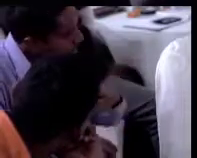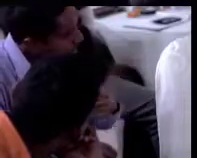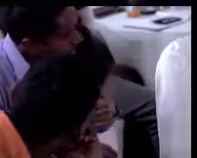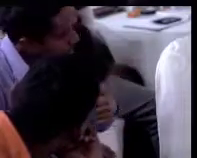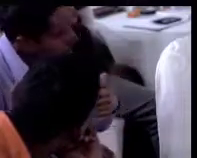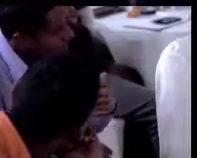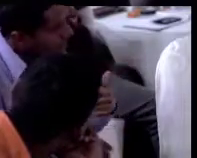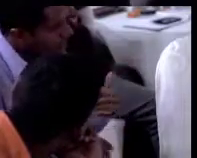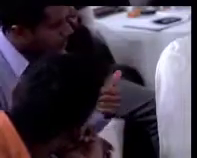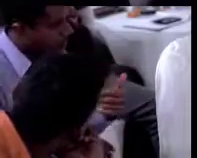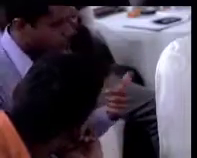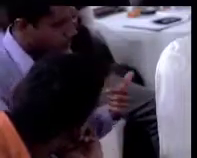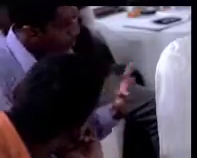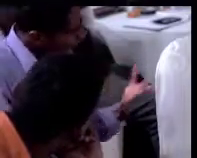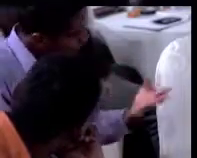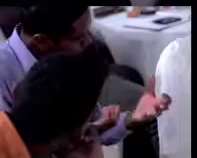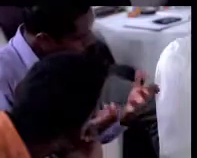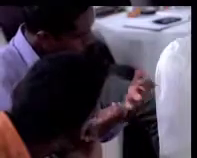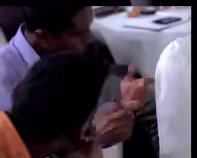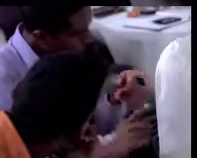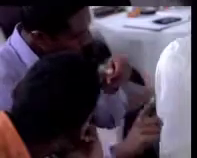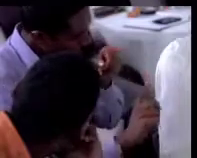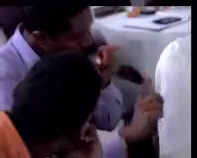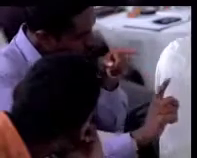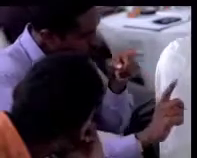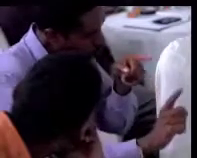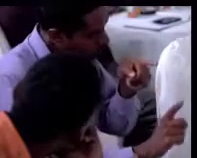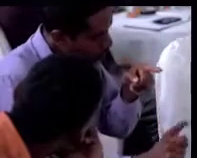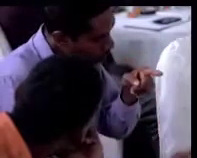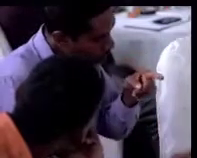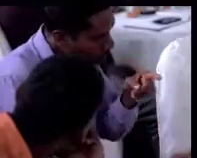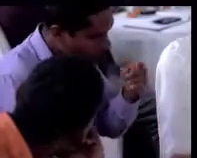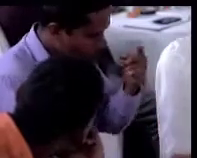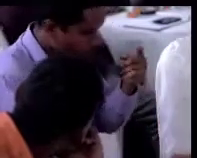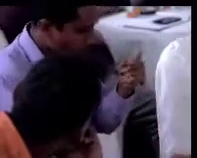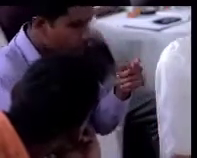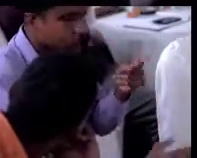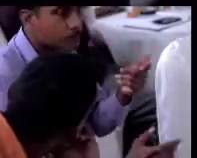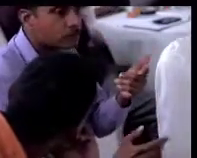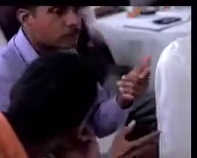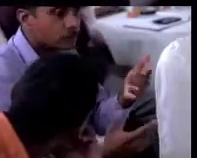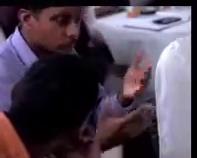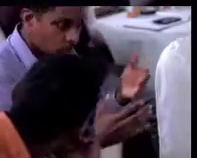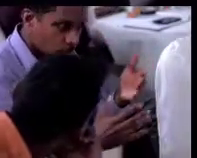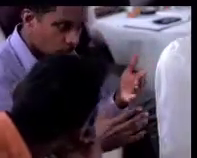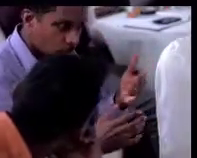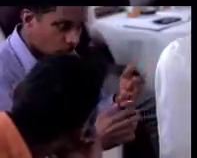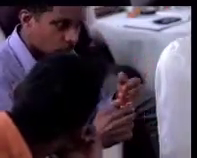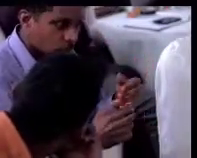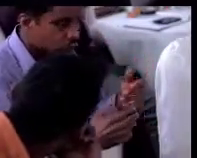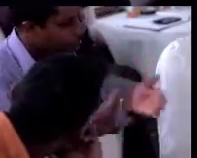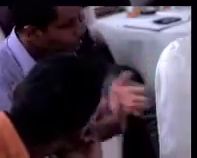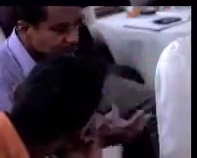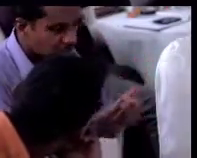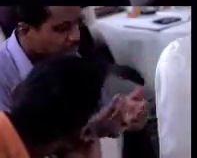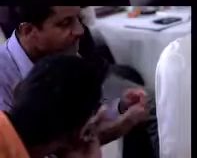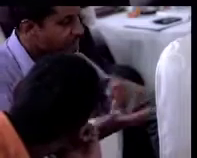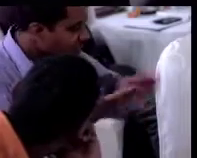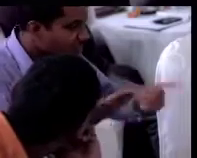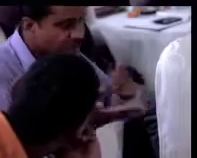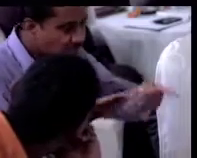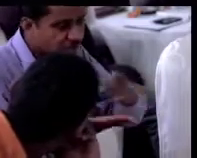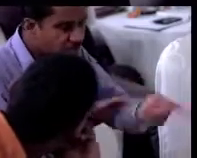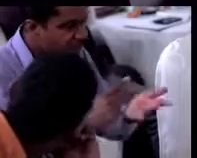just can't give it up, you just know this is what you have to do, and you're totally blinded by wanting this goal for yourself. And we